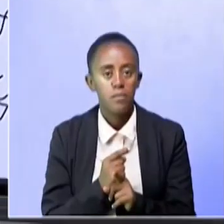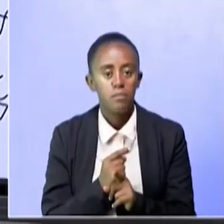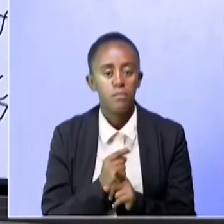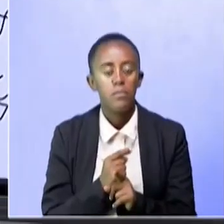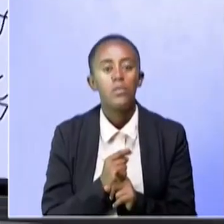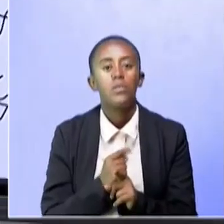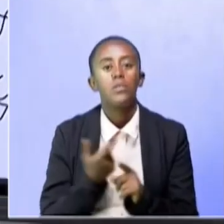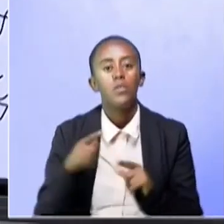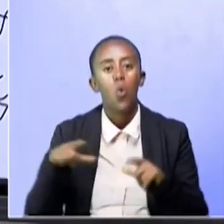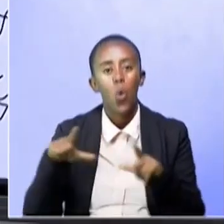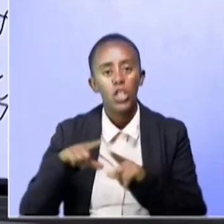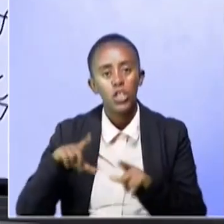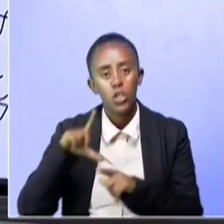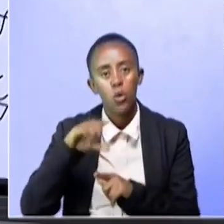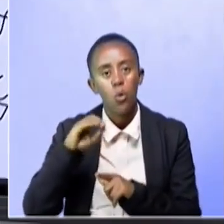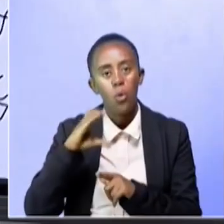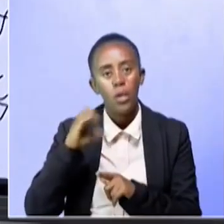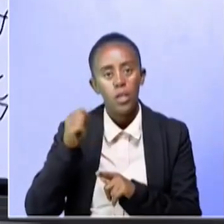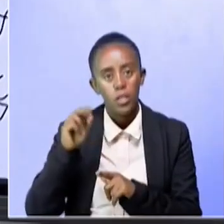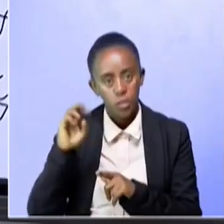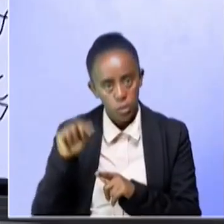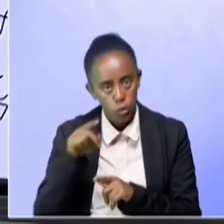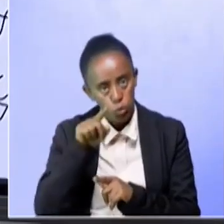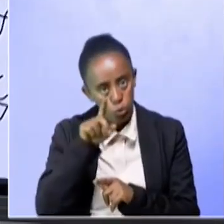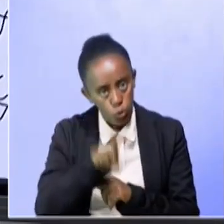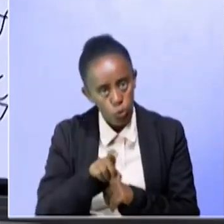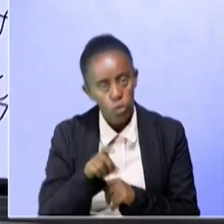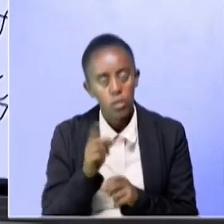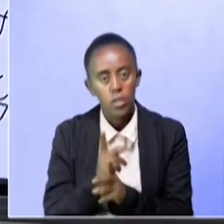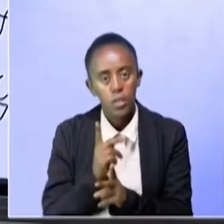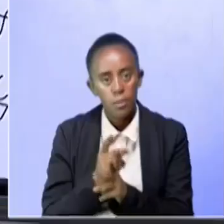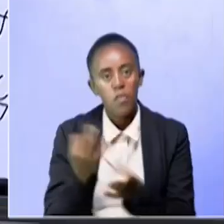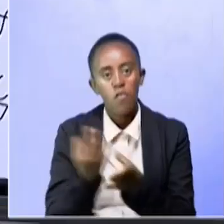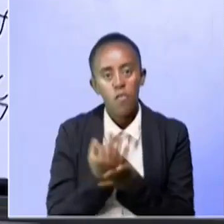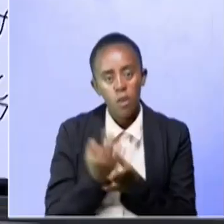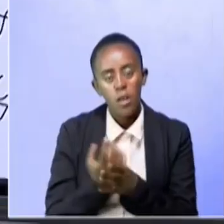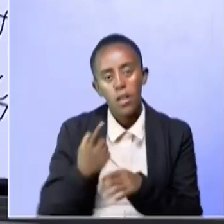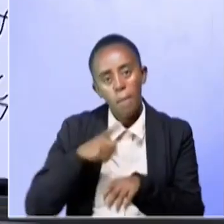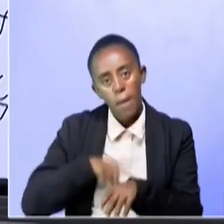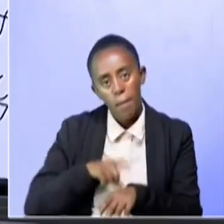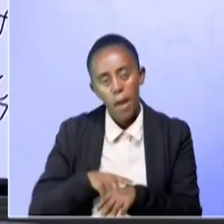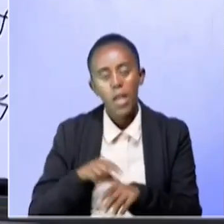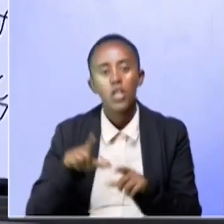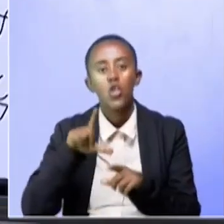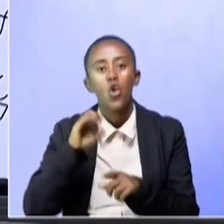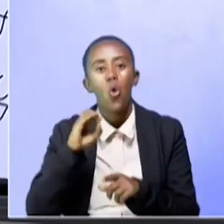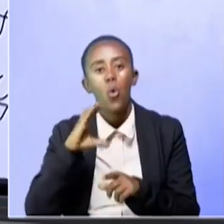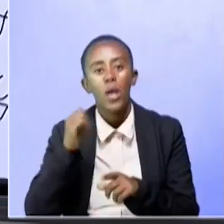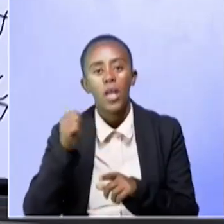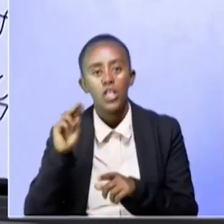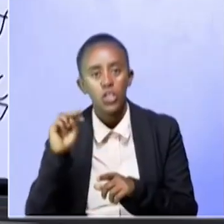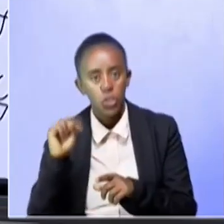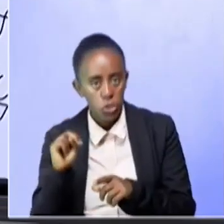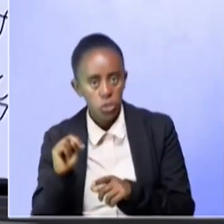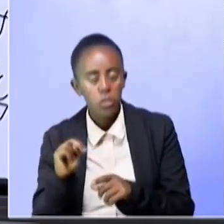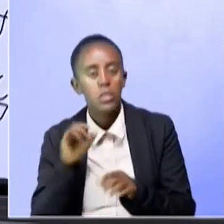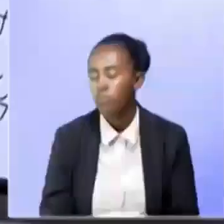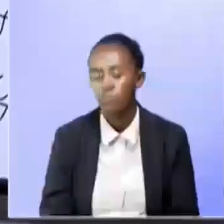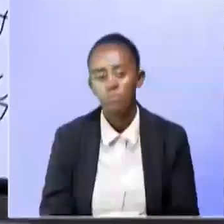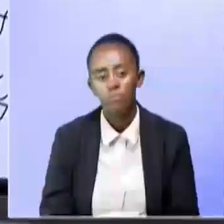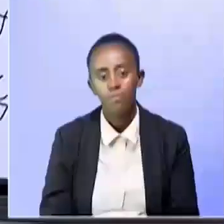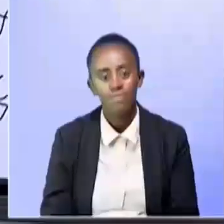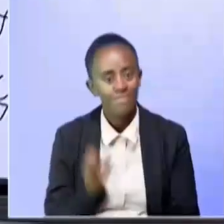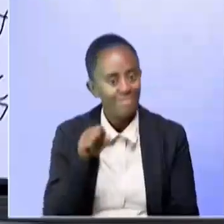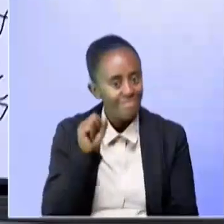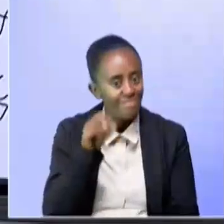location. You should keep your files in the permanent location that is permanent.